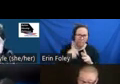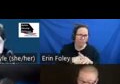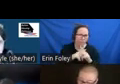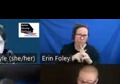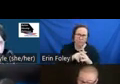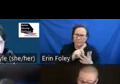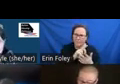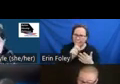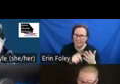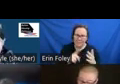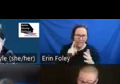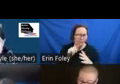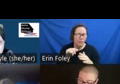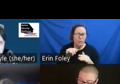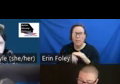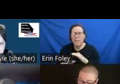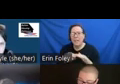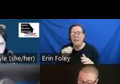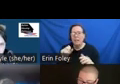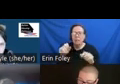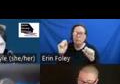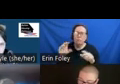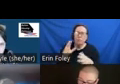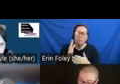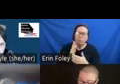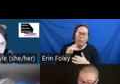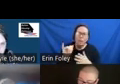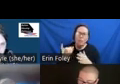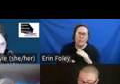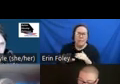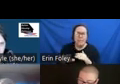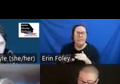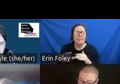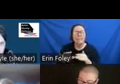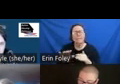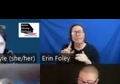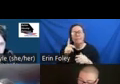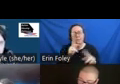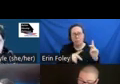to be a drop-in program for people who are living in